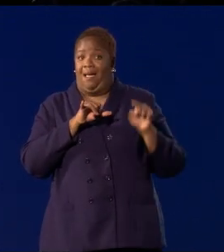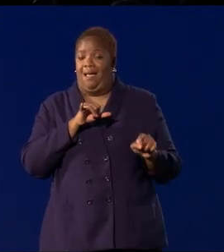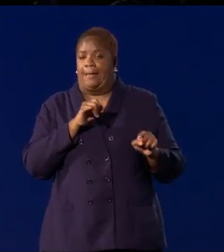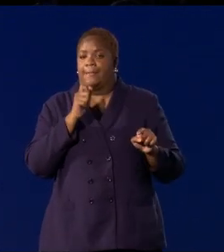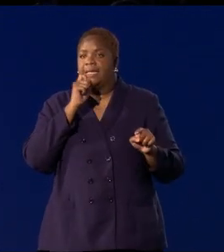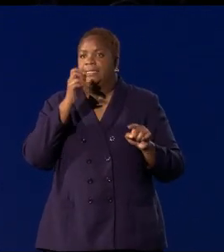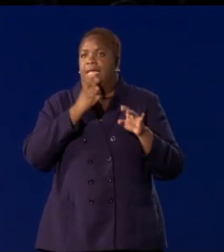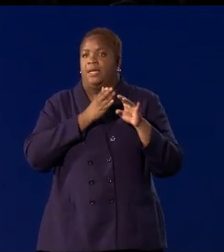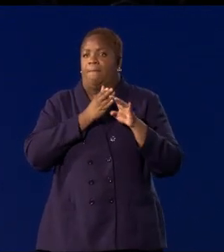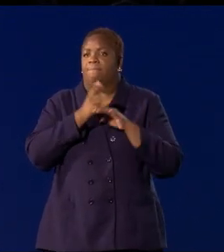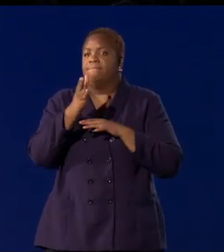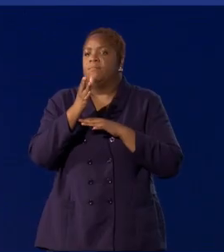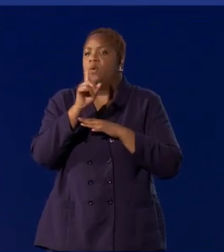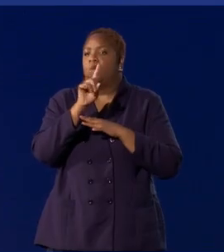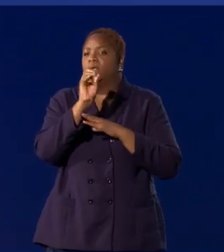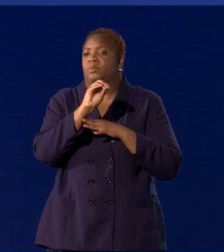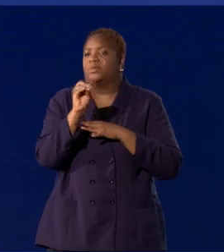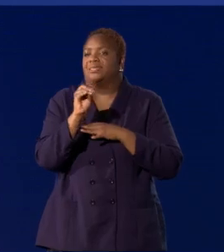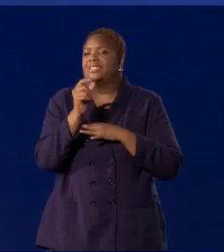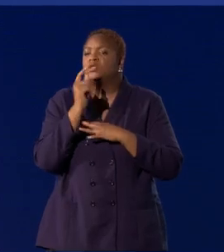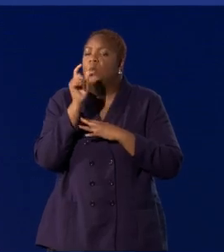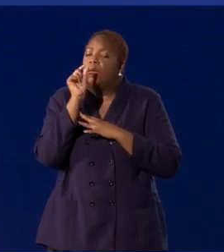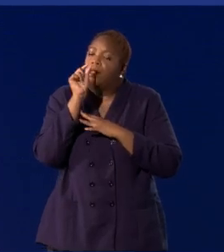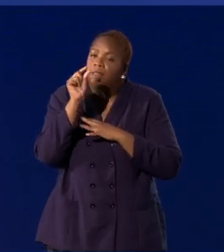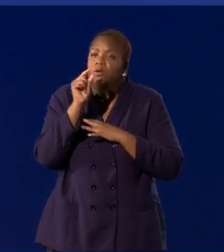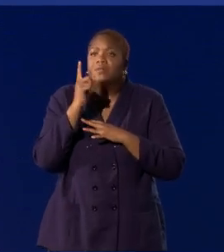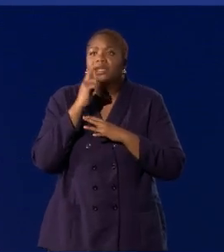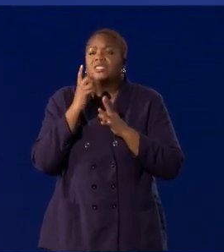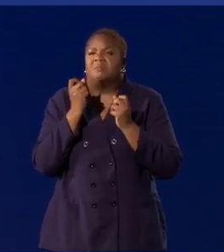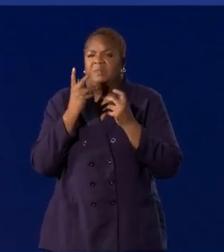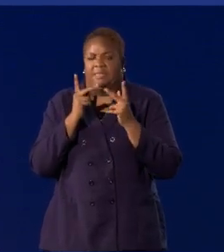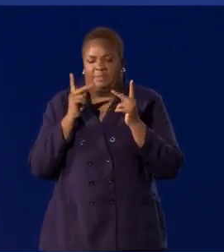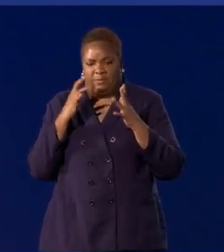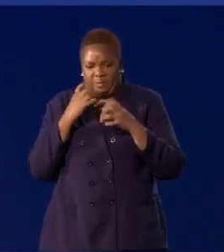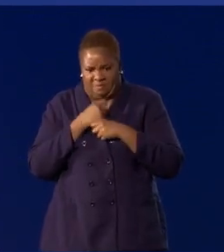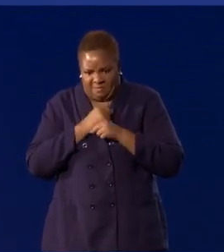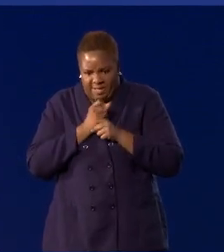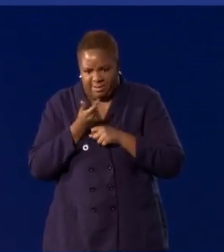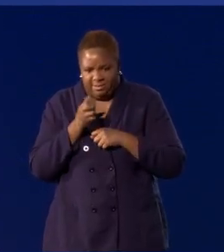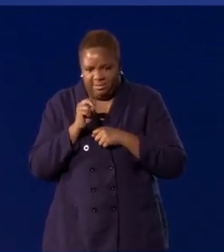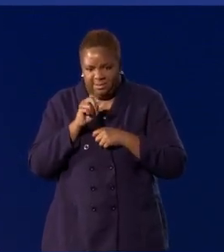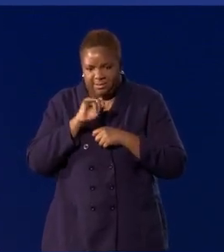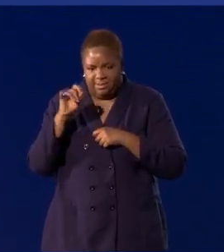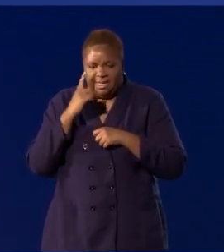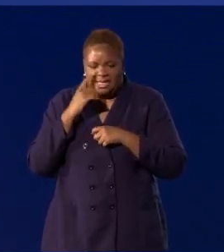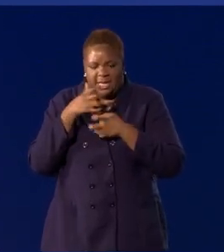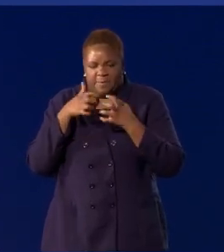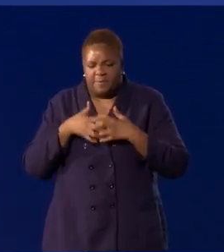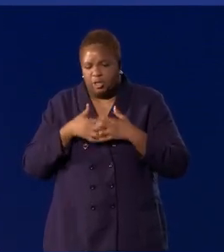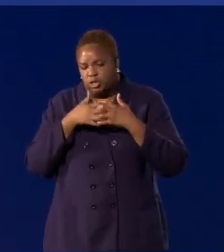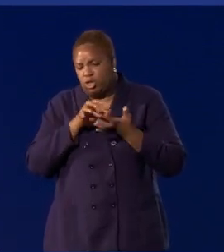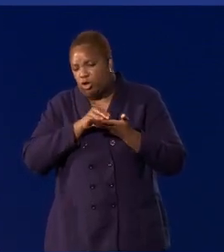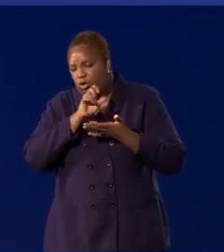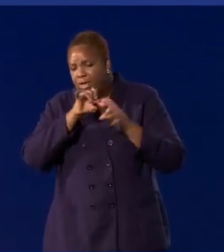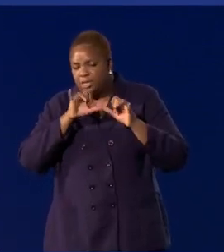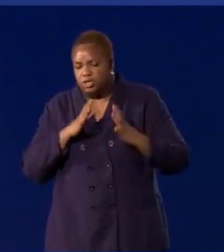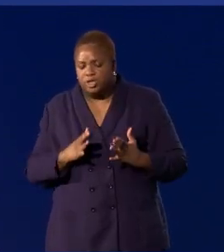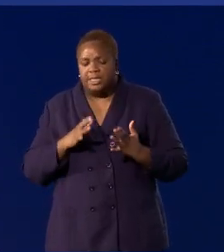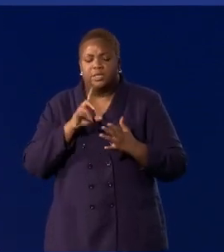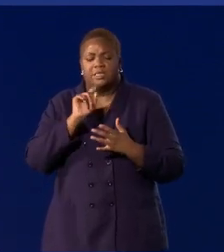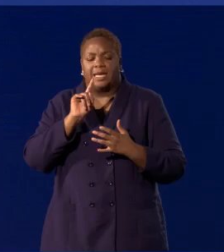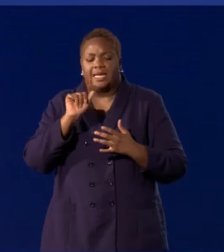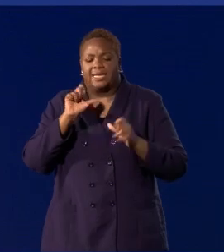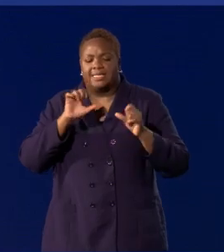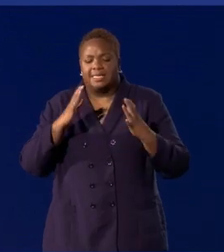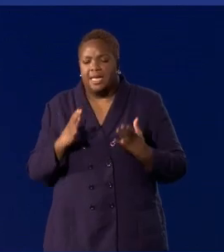tiny base. So while there are a lot of creators of GenAI, like, you know, machine learning engineers, data scientists, and a